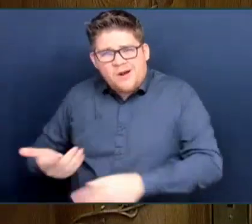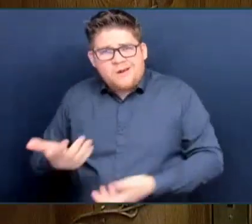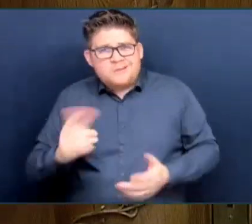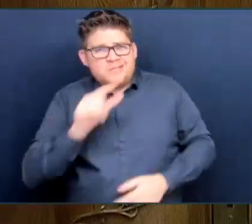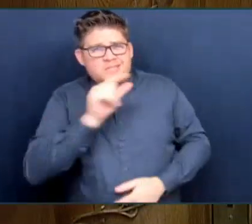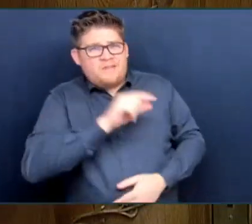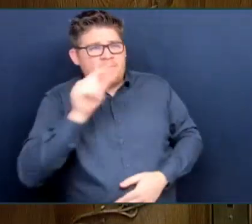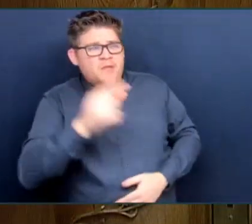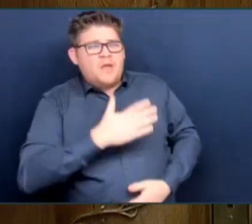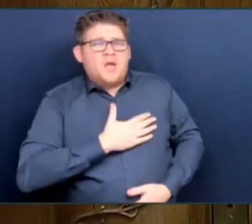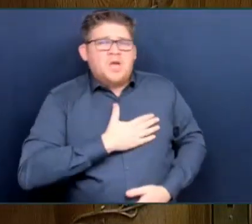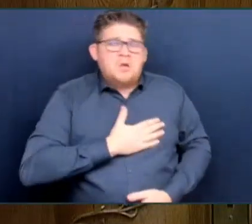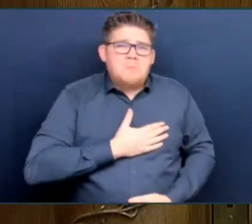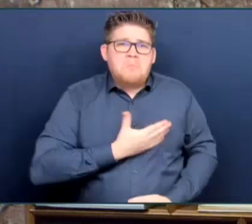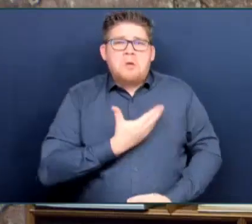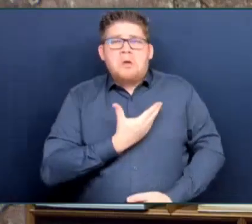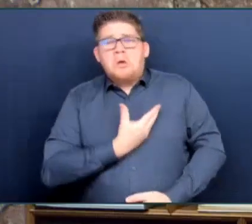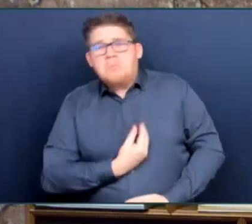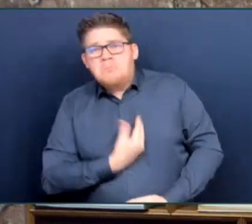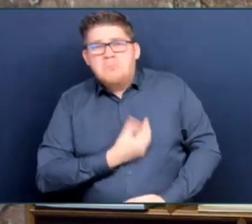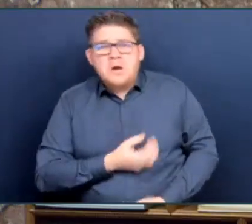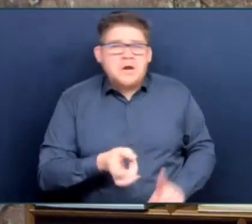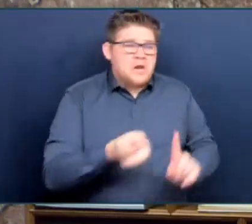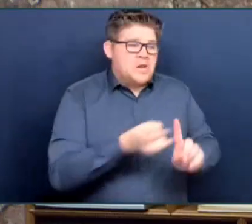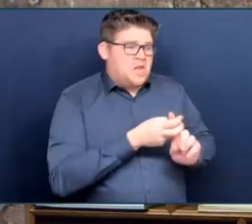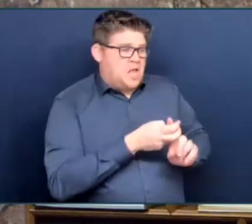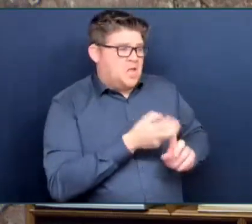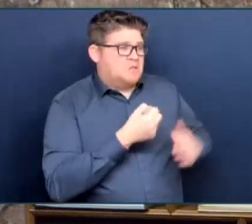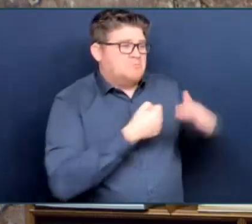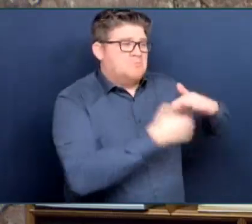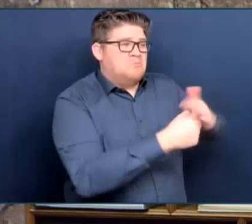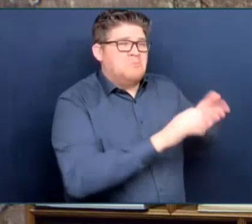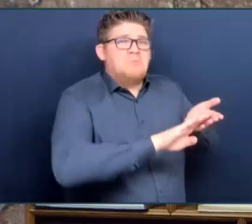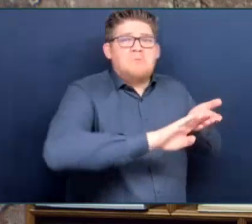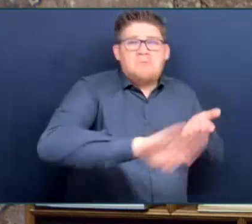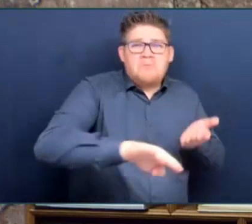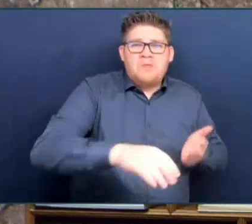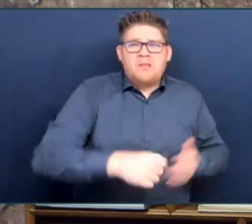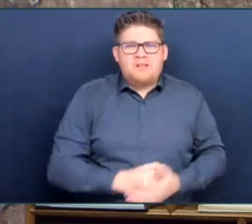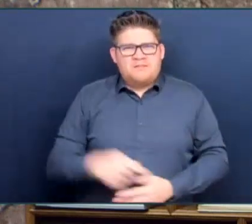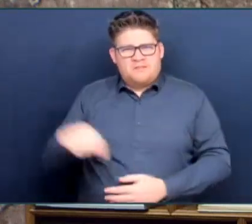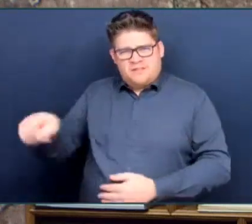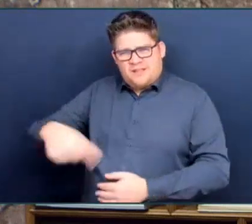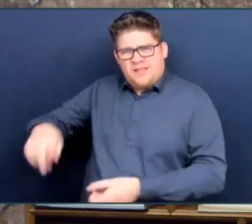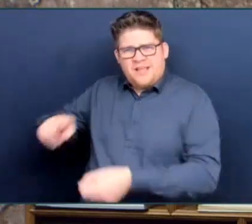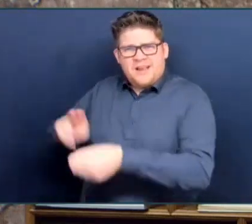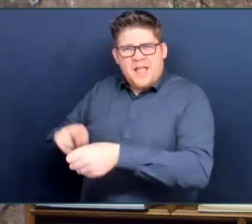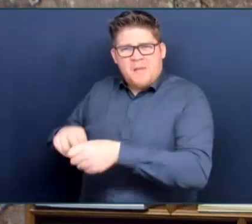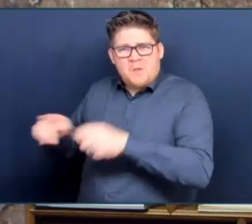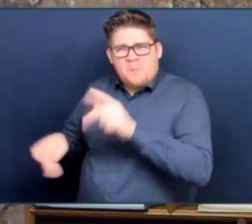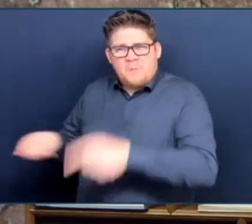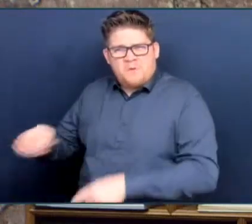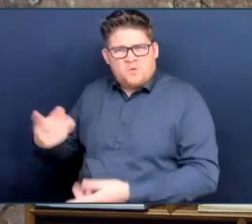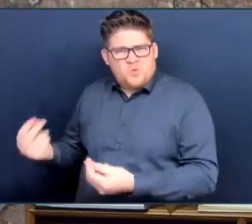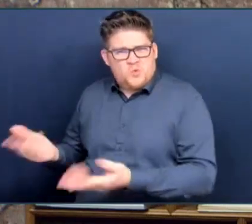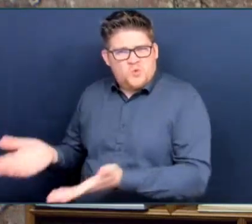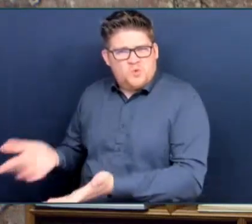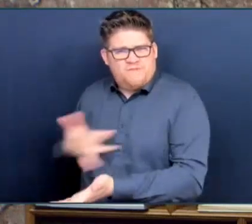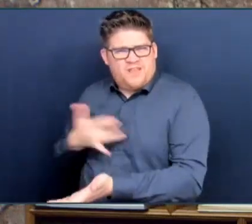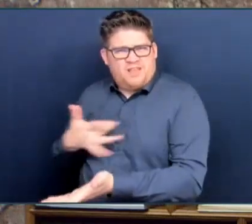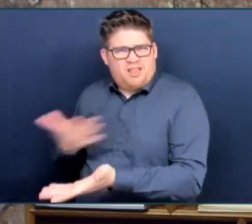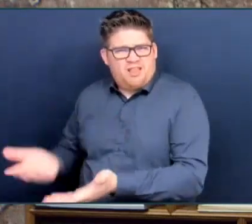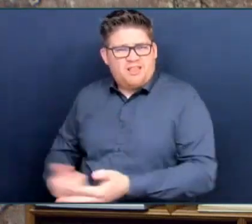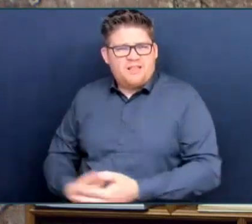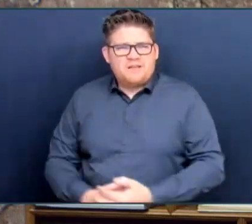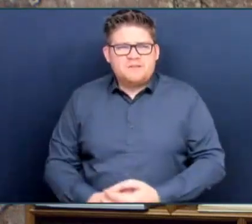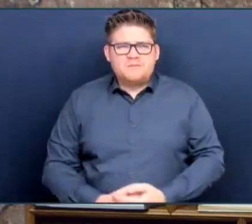Minister. Thank you, Honourable Speaker, and I thank the member for the question. I want to make it clear, right from the point